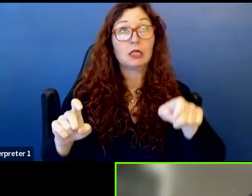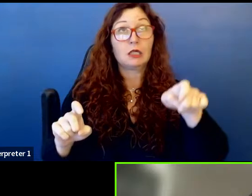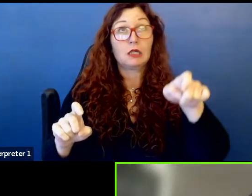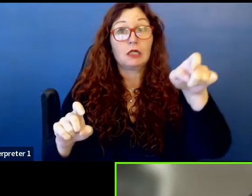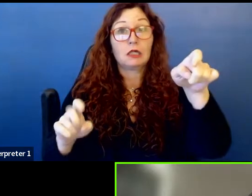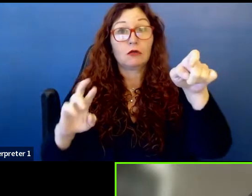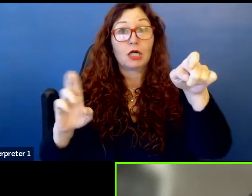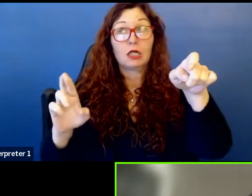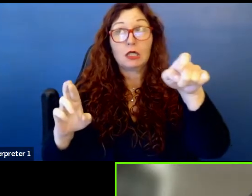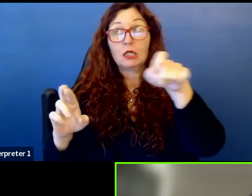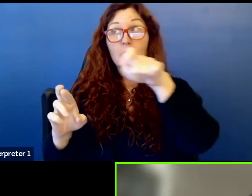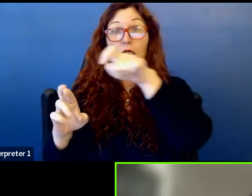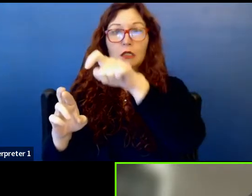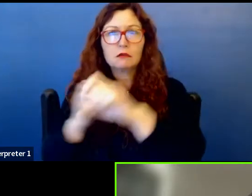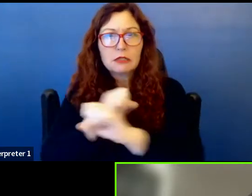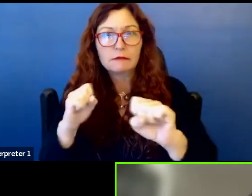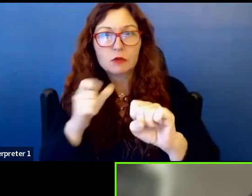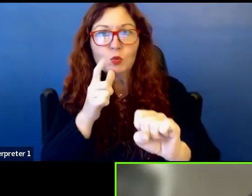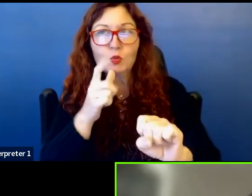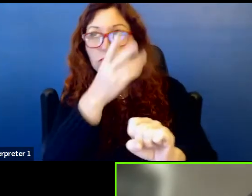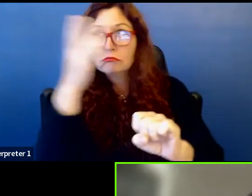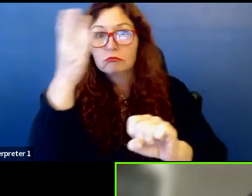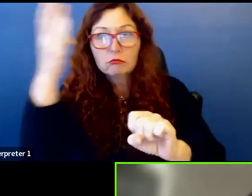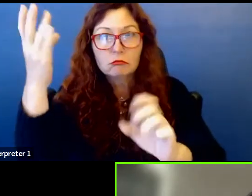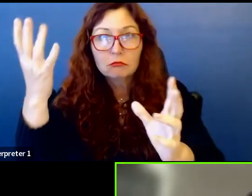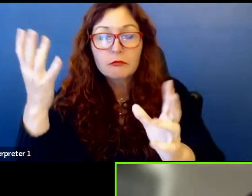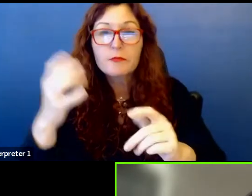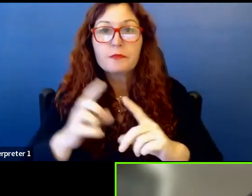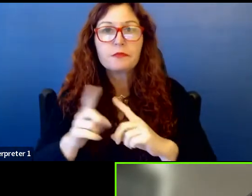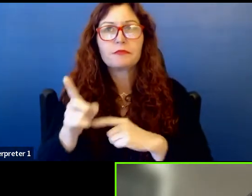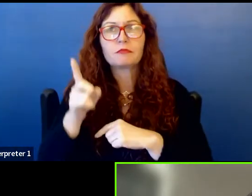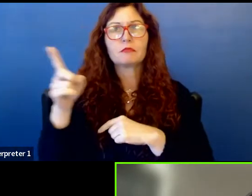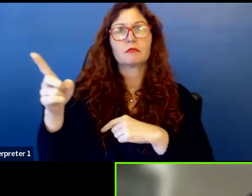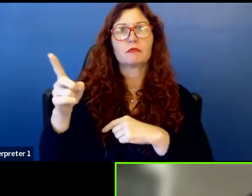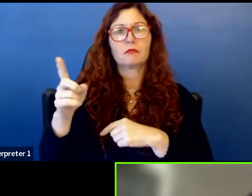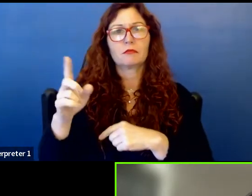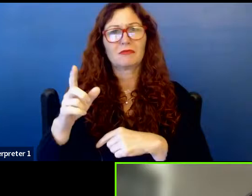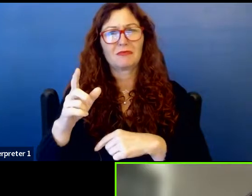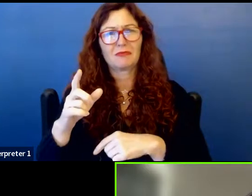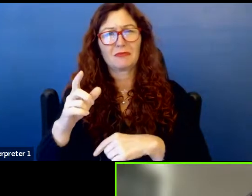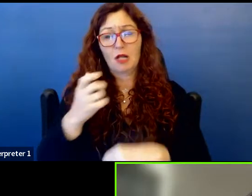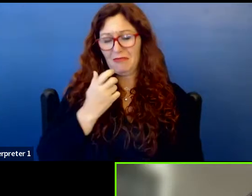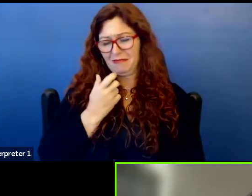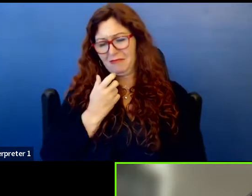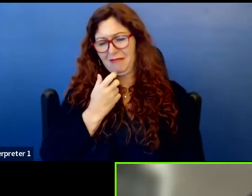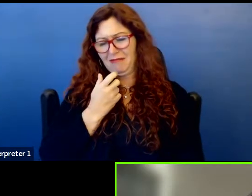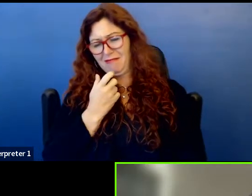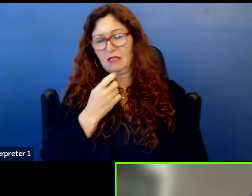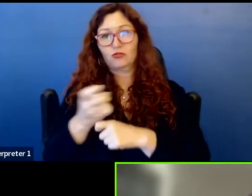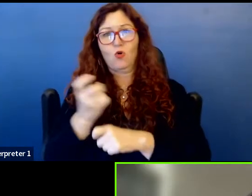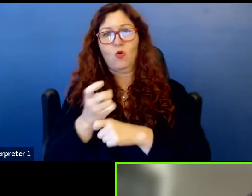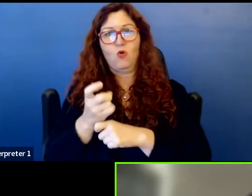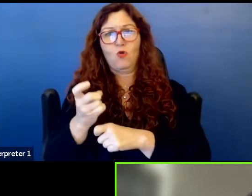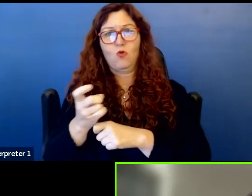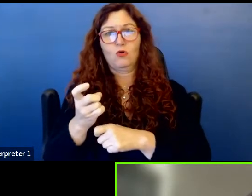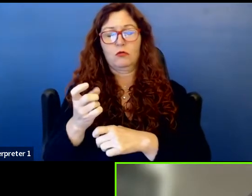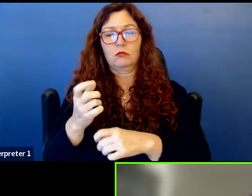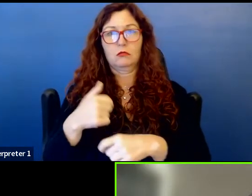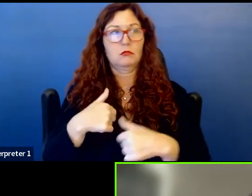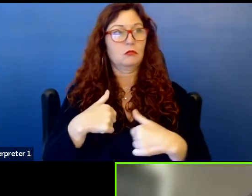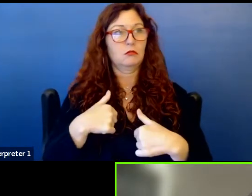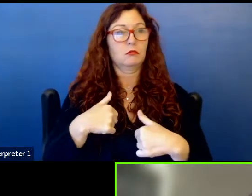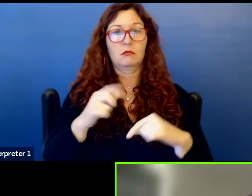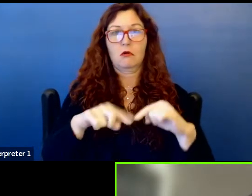experience and he's over radio joking and i lose my focus at